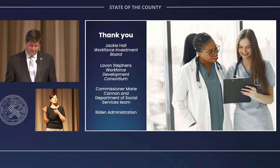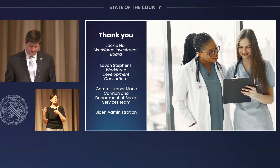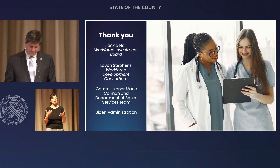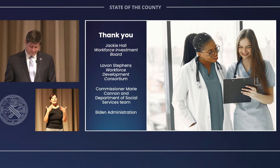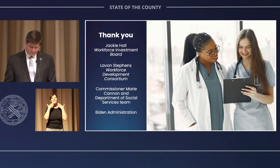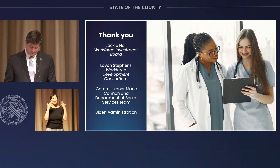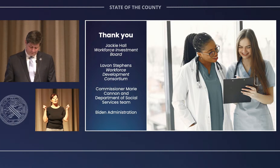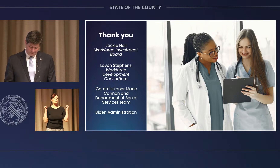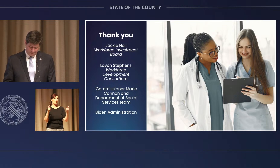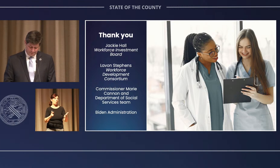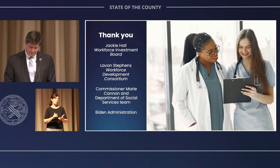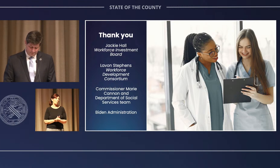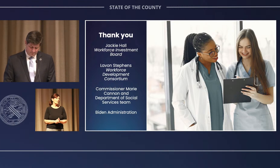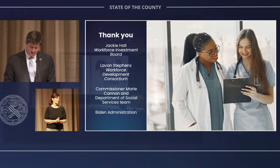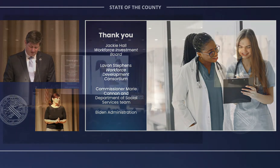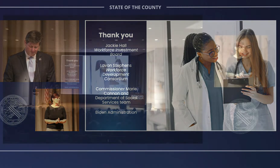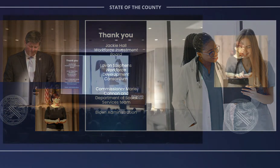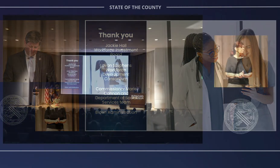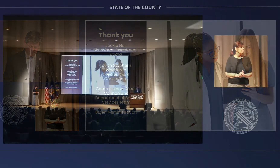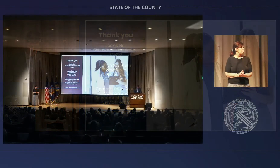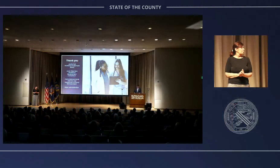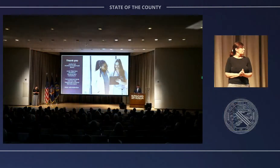all.